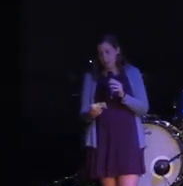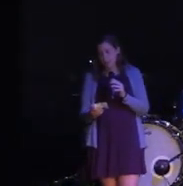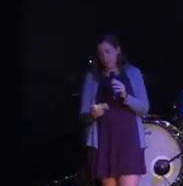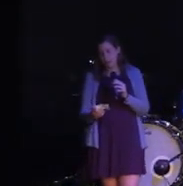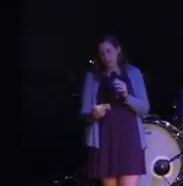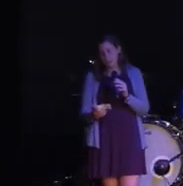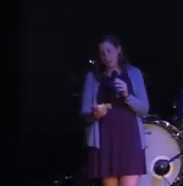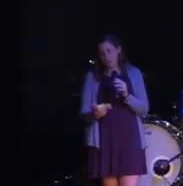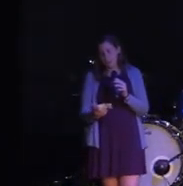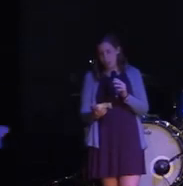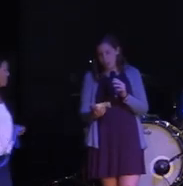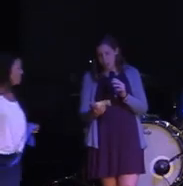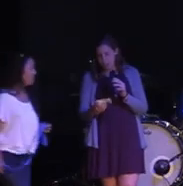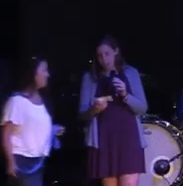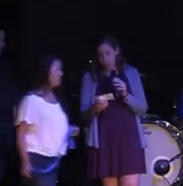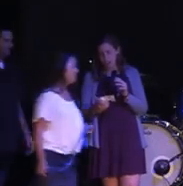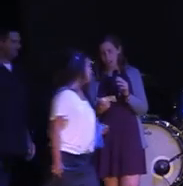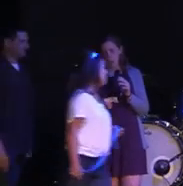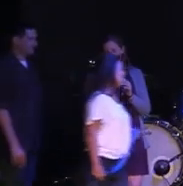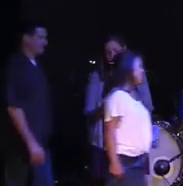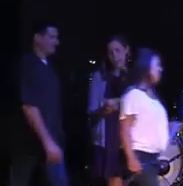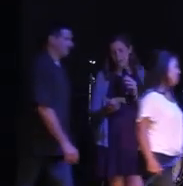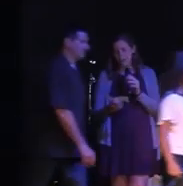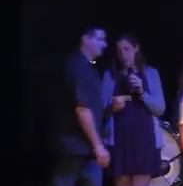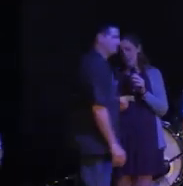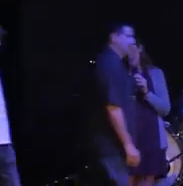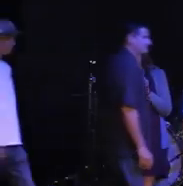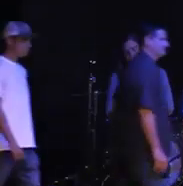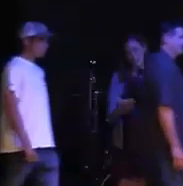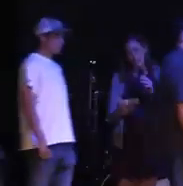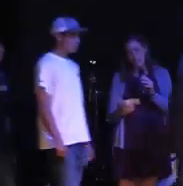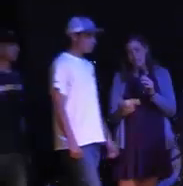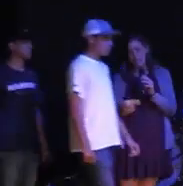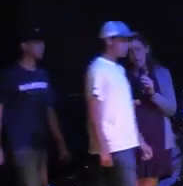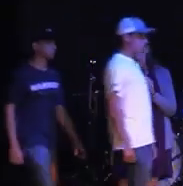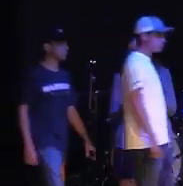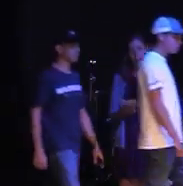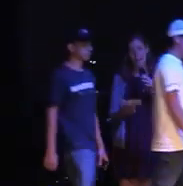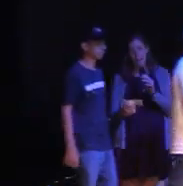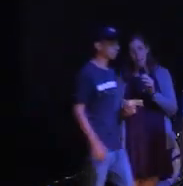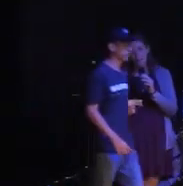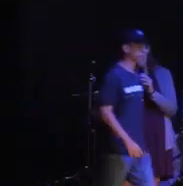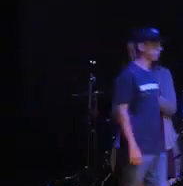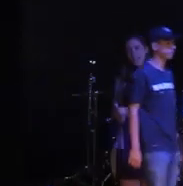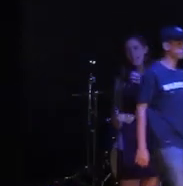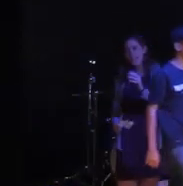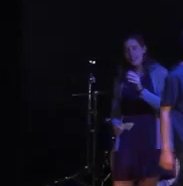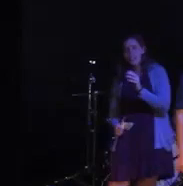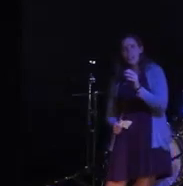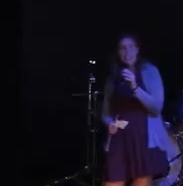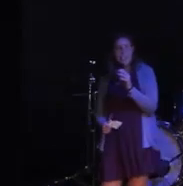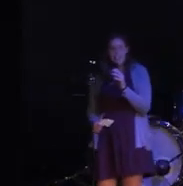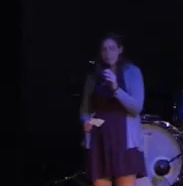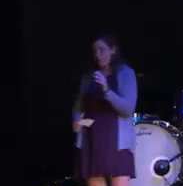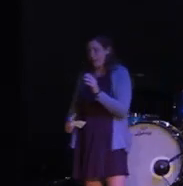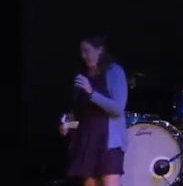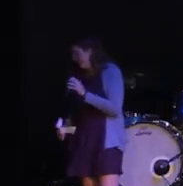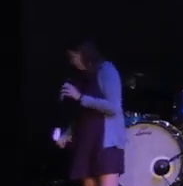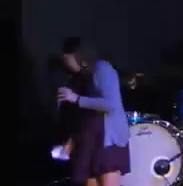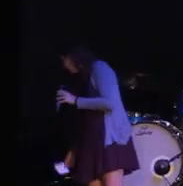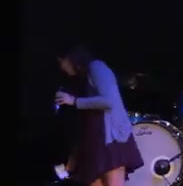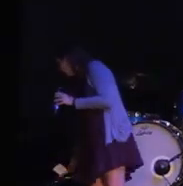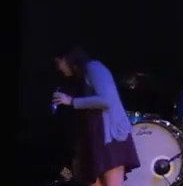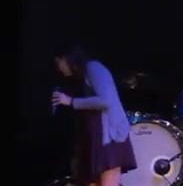and Delphi III, raised by Jill, John, Owen, and Chris Leipel of San Jose, California. This is their eighth